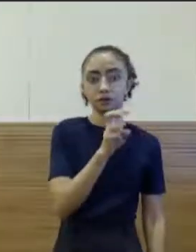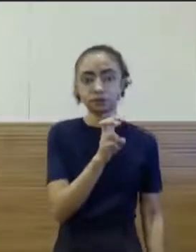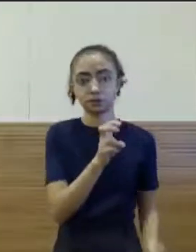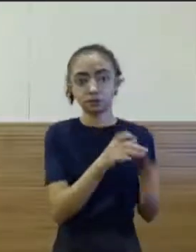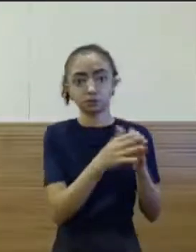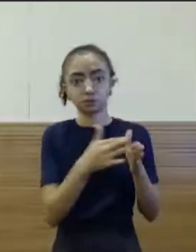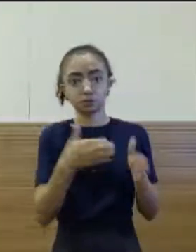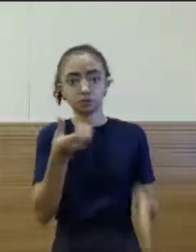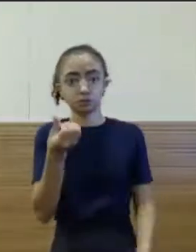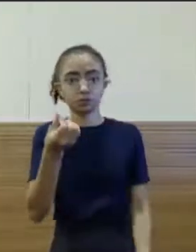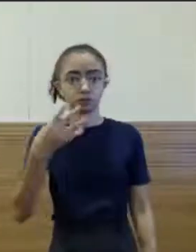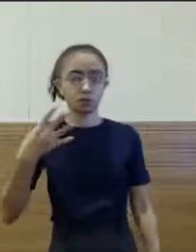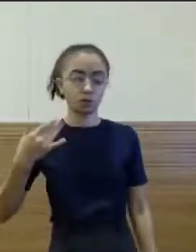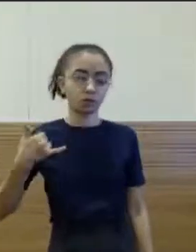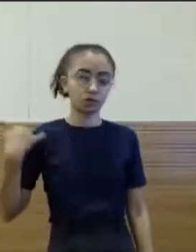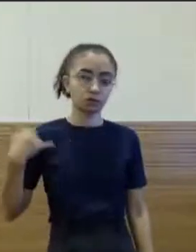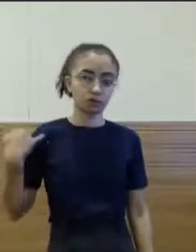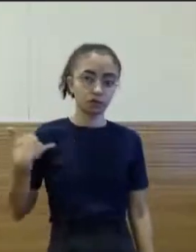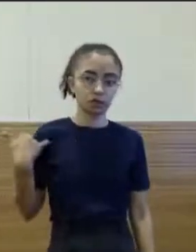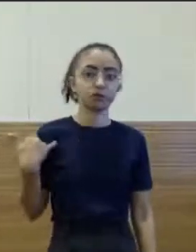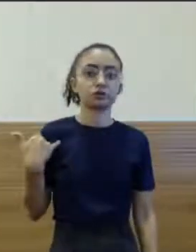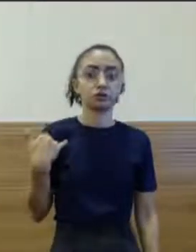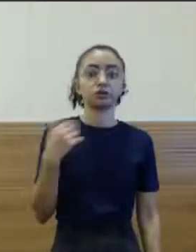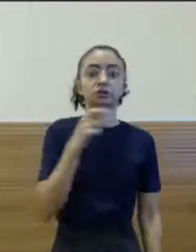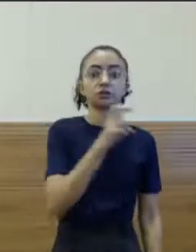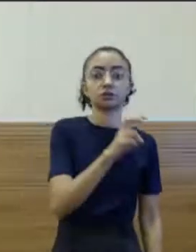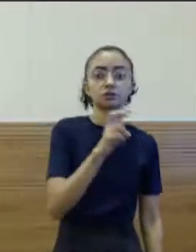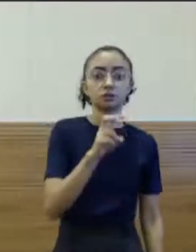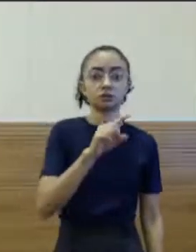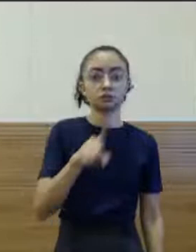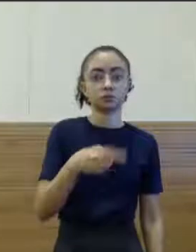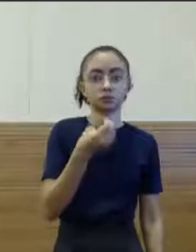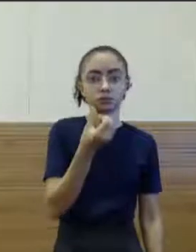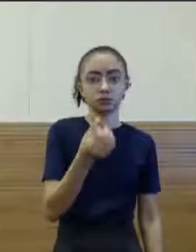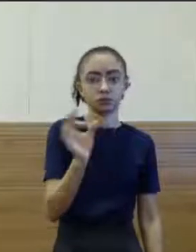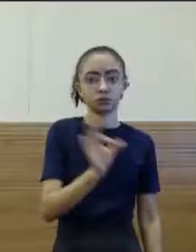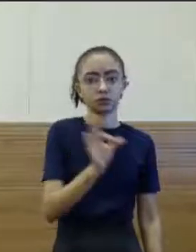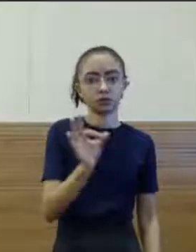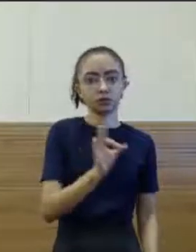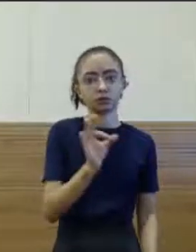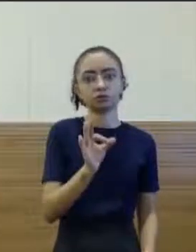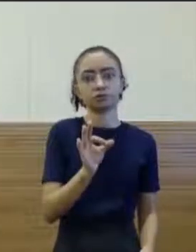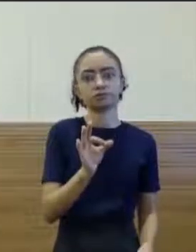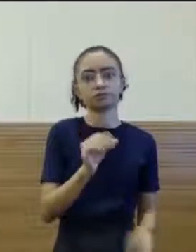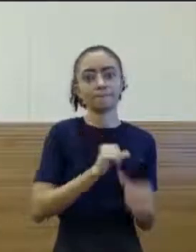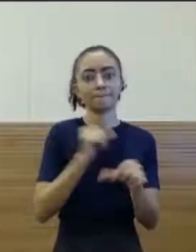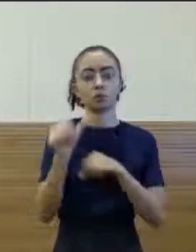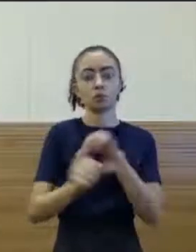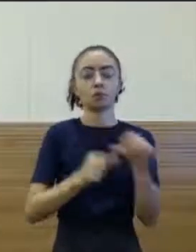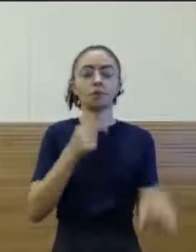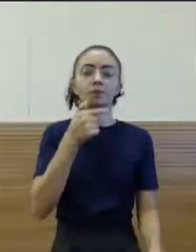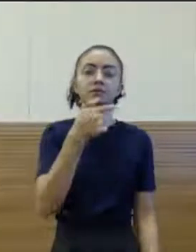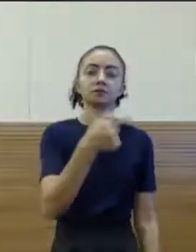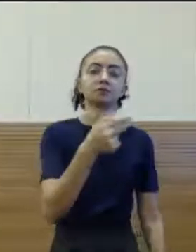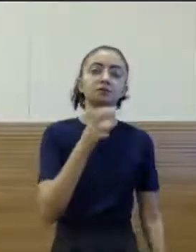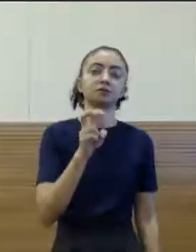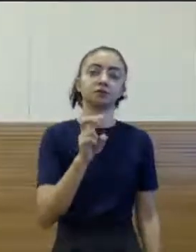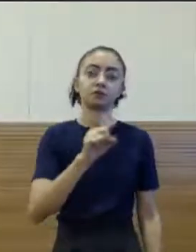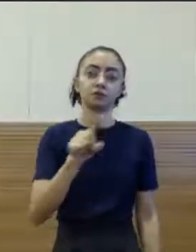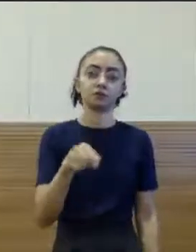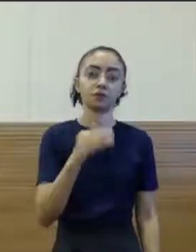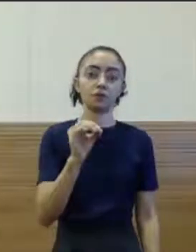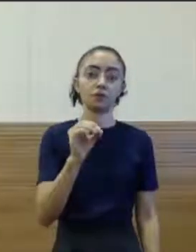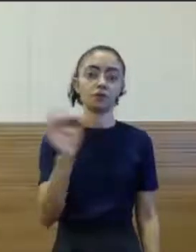see, from 55.6 to 77.3%. So those are numbers, those are figures that are